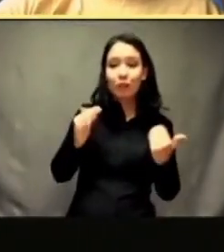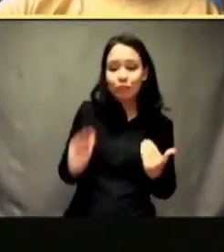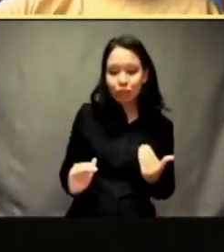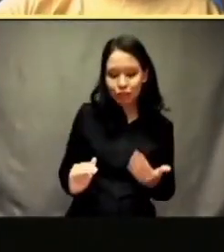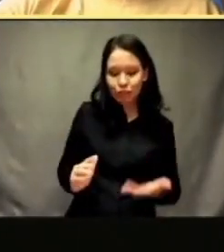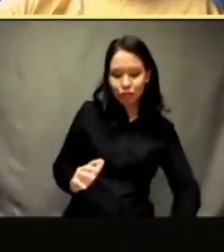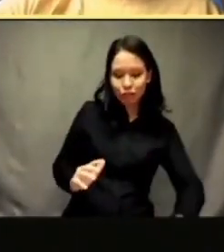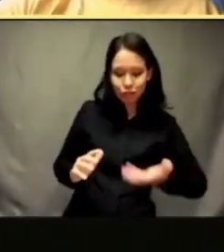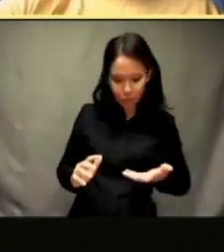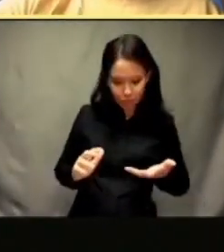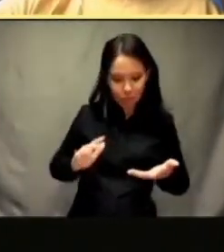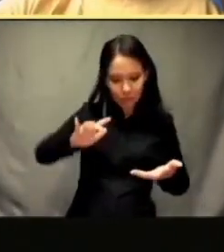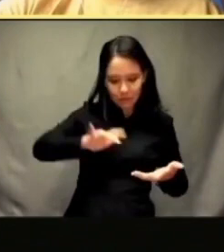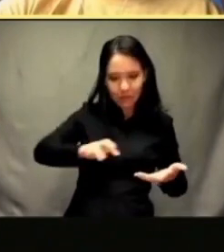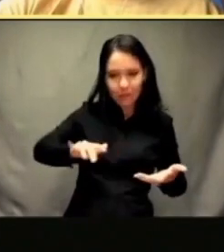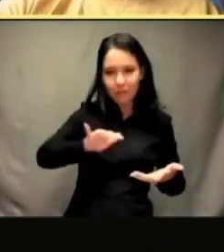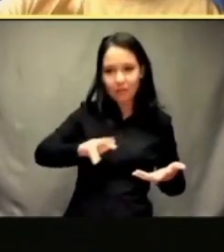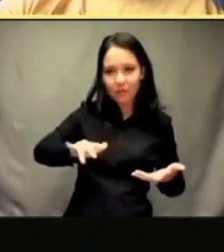iPad and